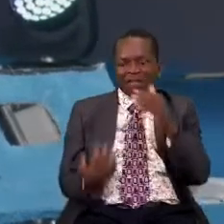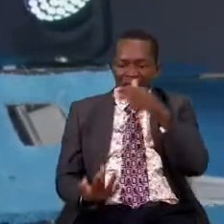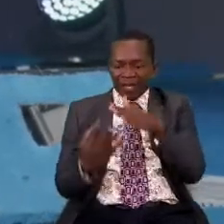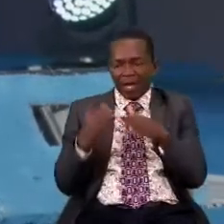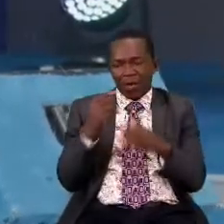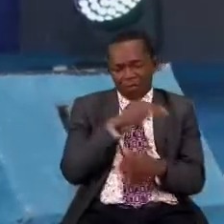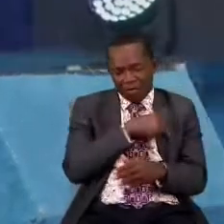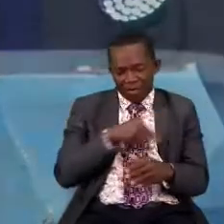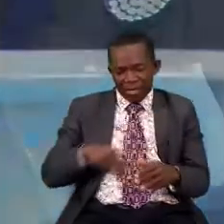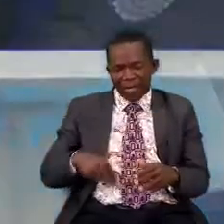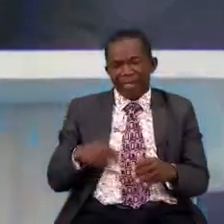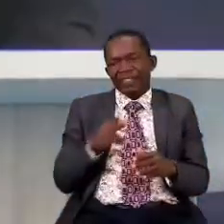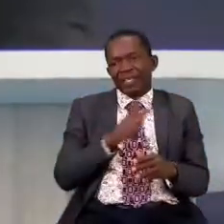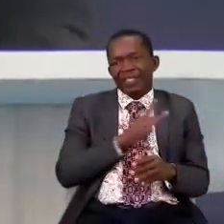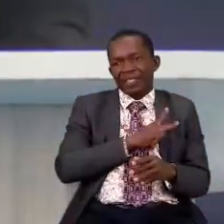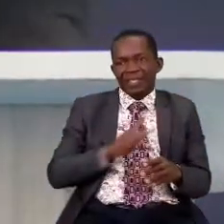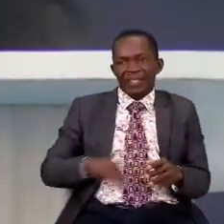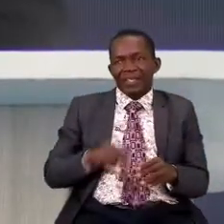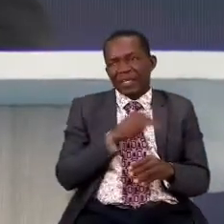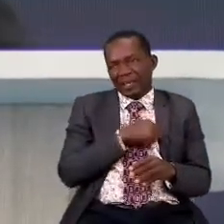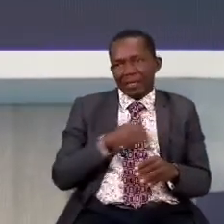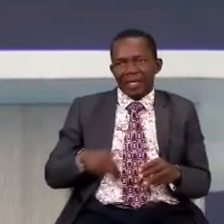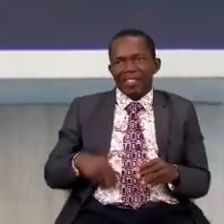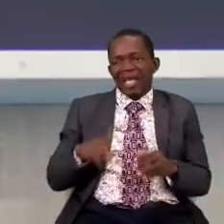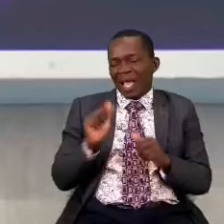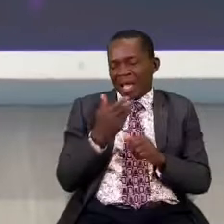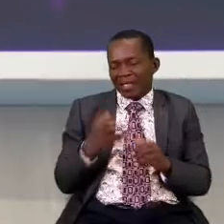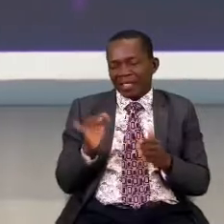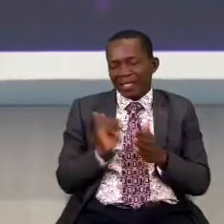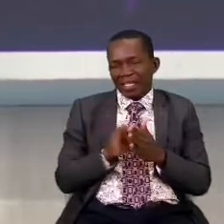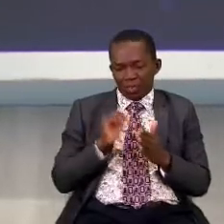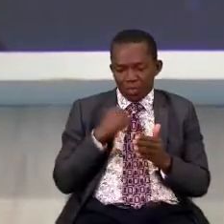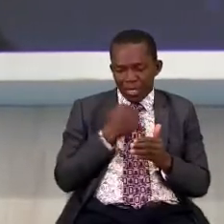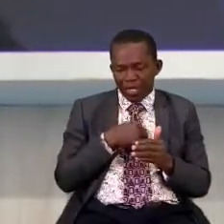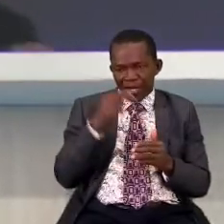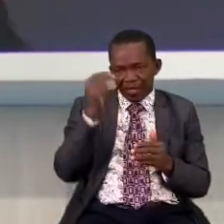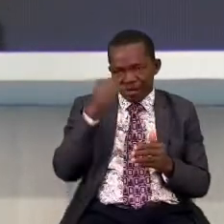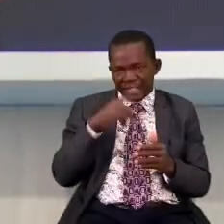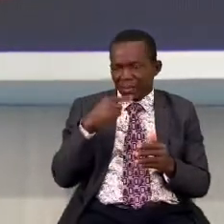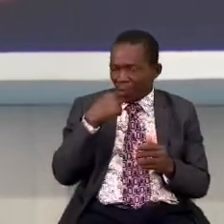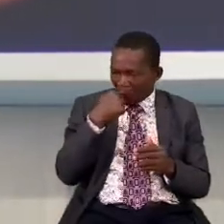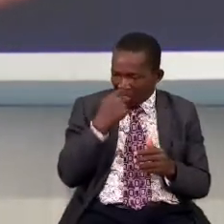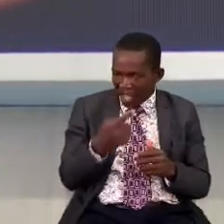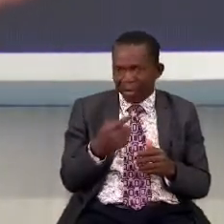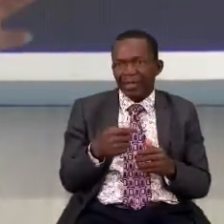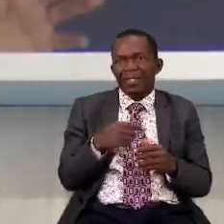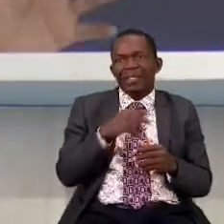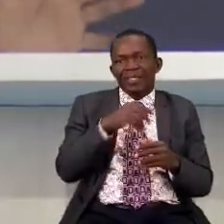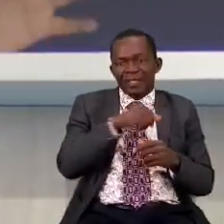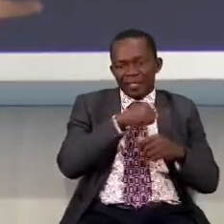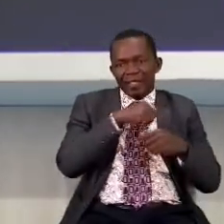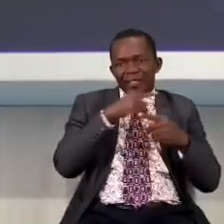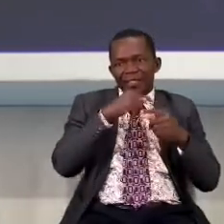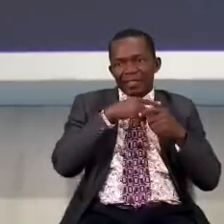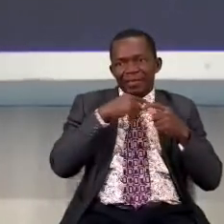it or not, we will obey God rather than man, everything we ought to have victory, triumph,